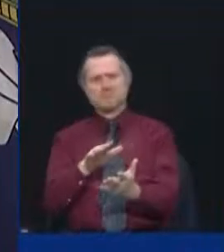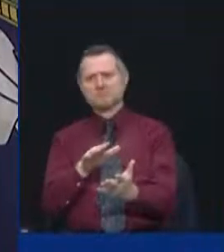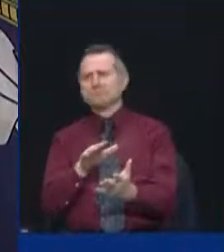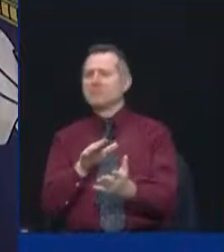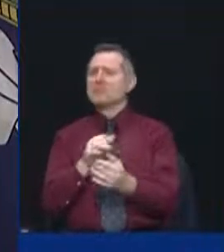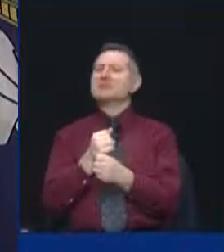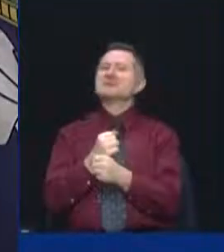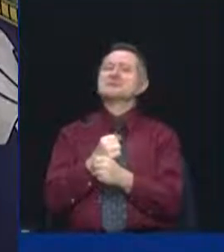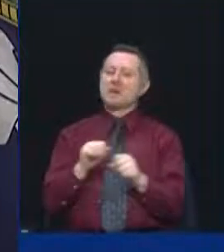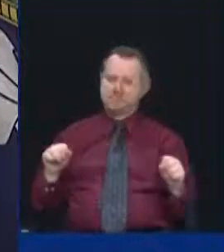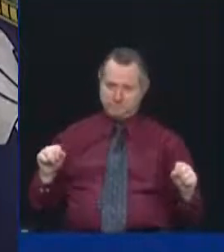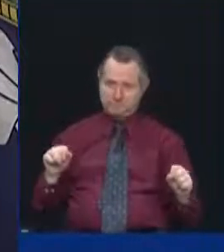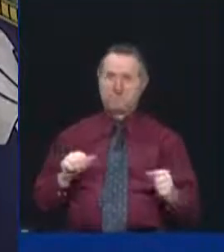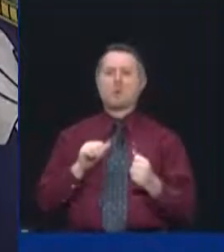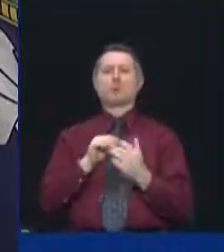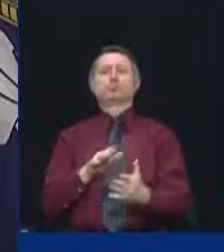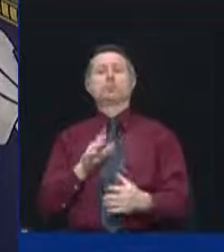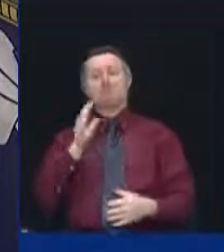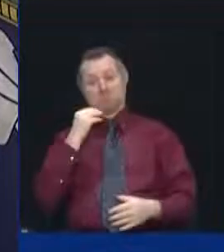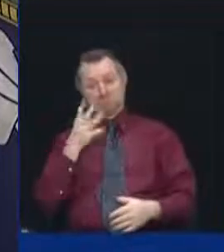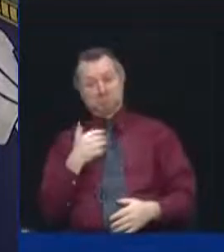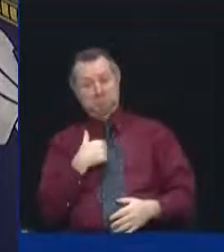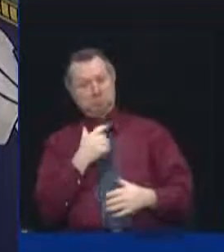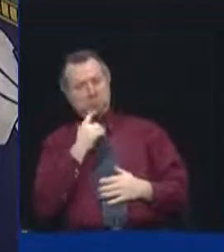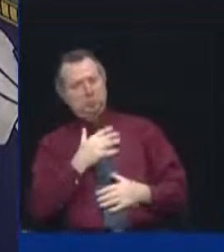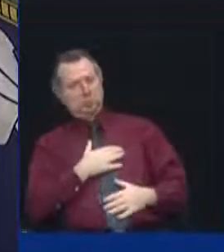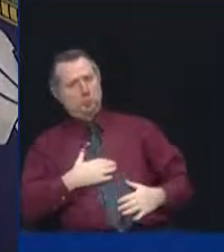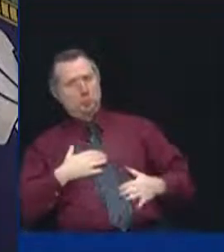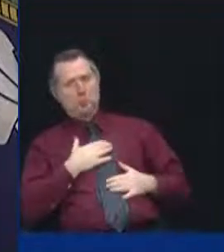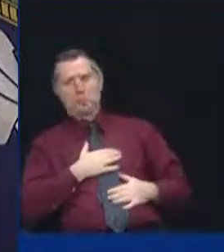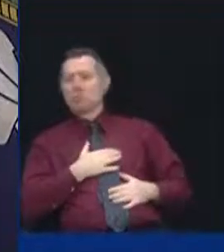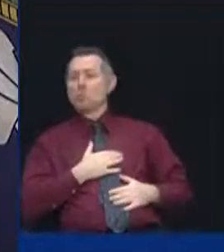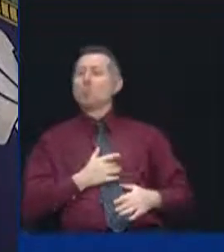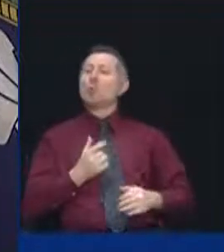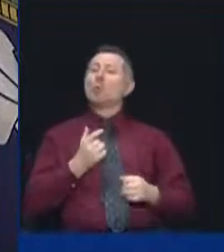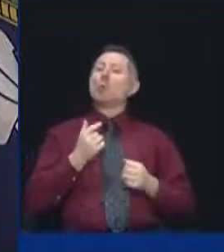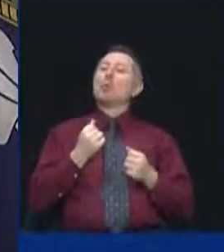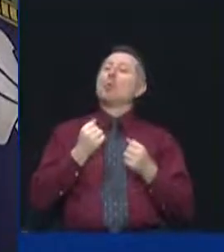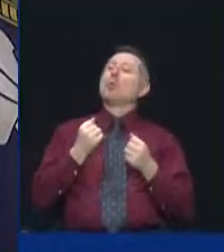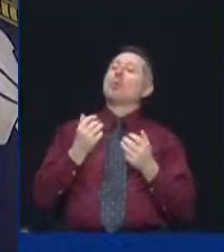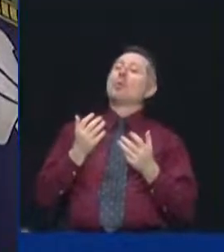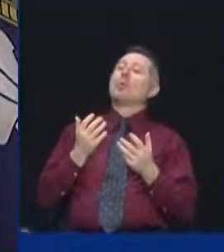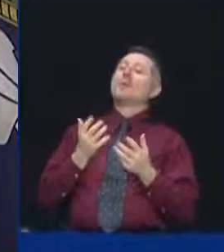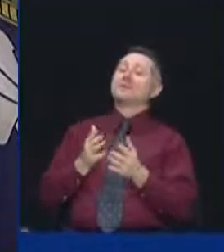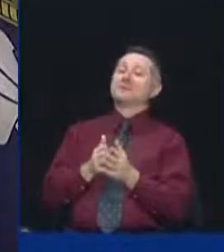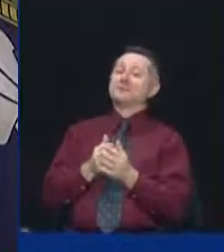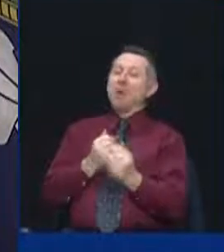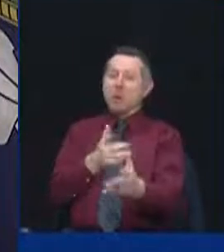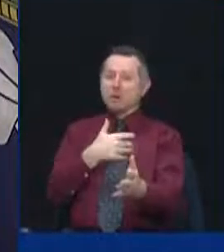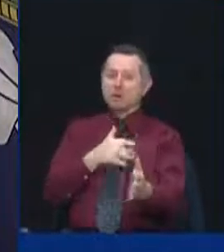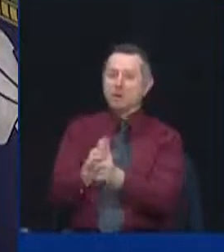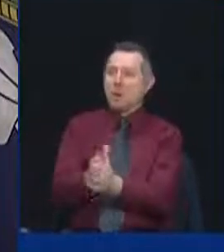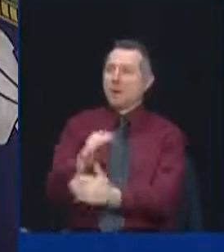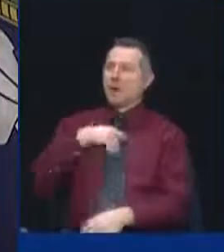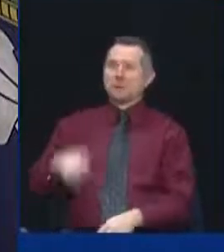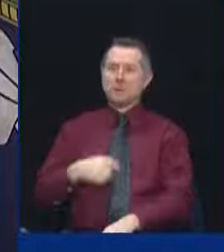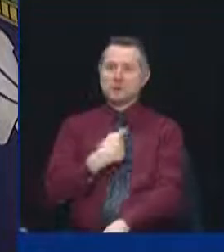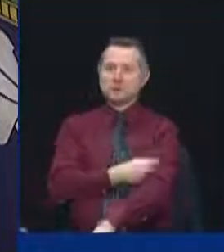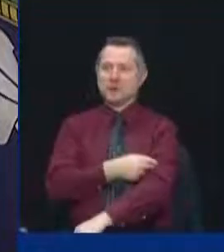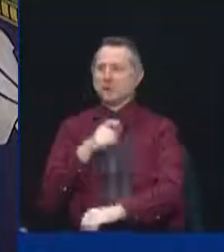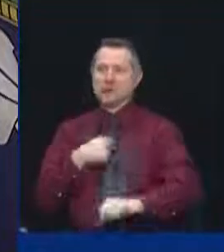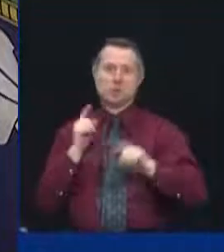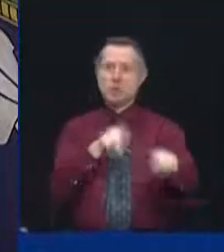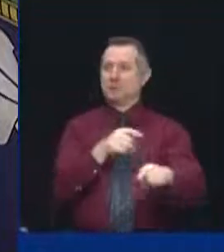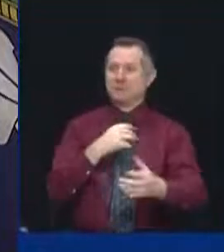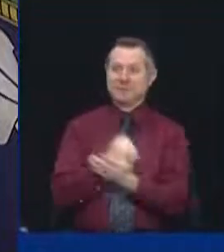I enjoy that it creates an incentive to get vaccinated, right? The